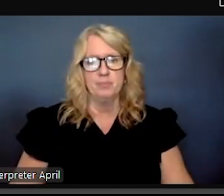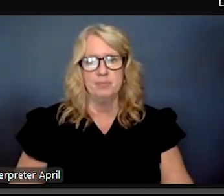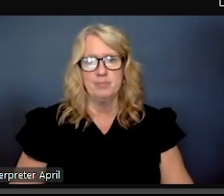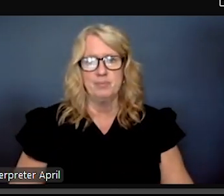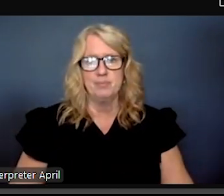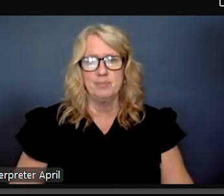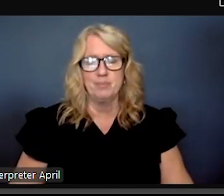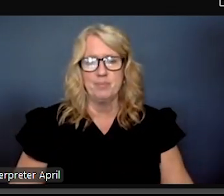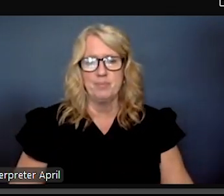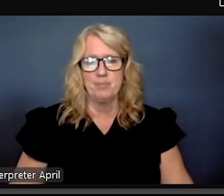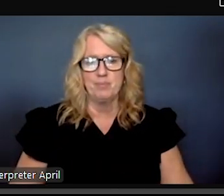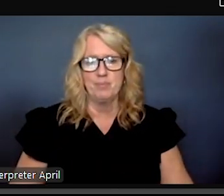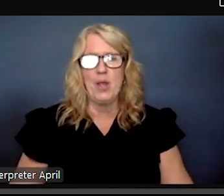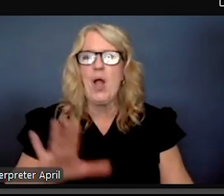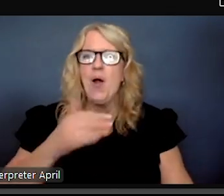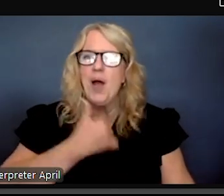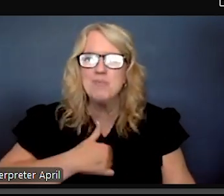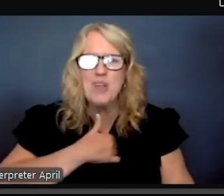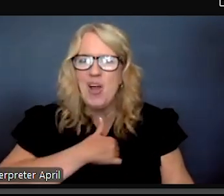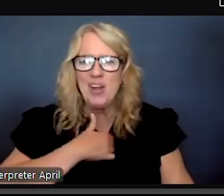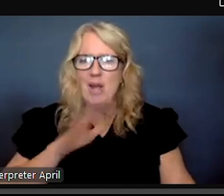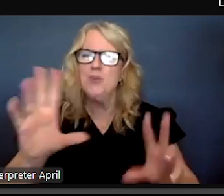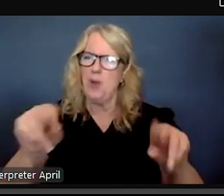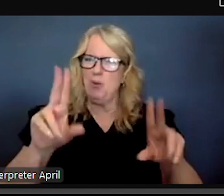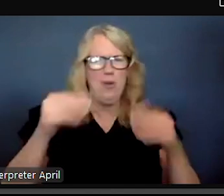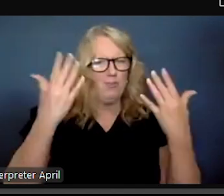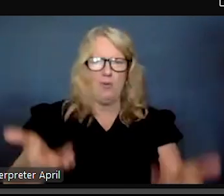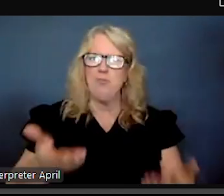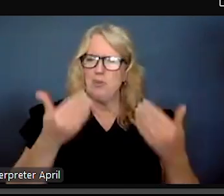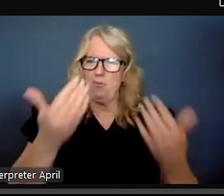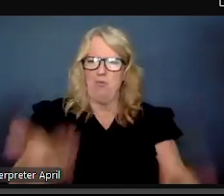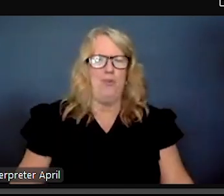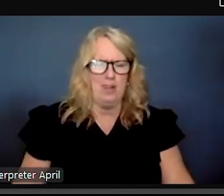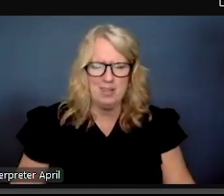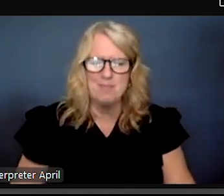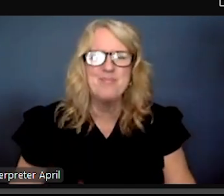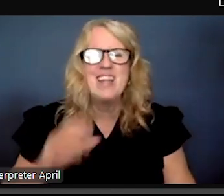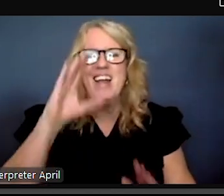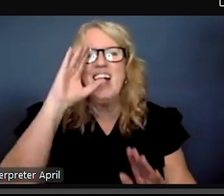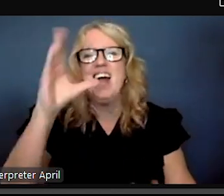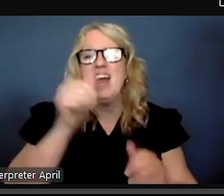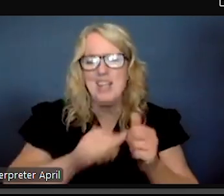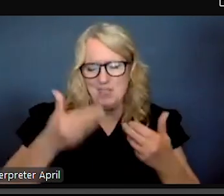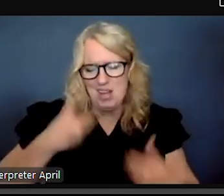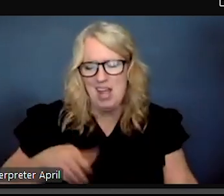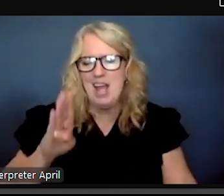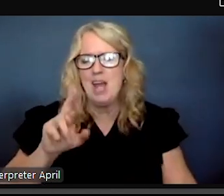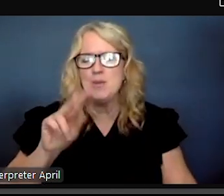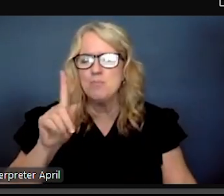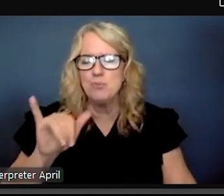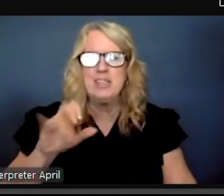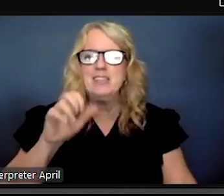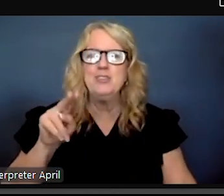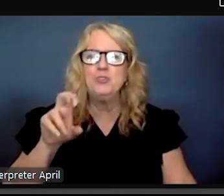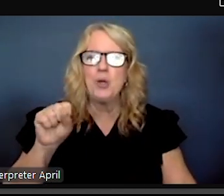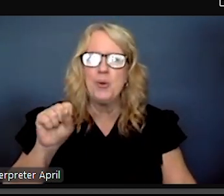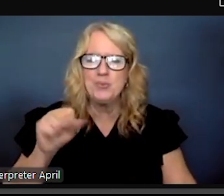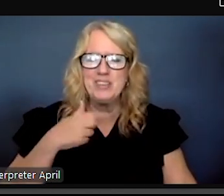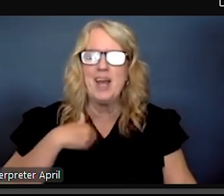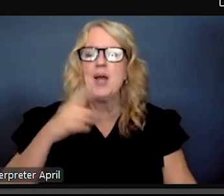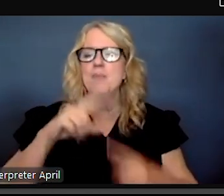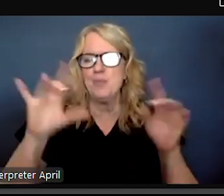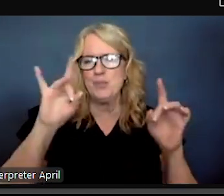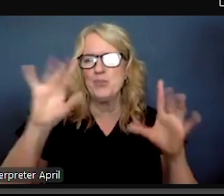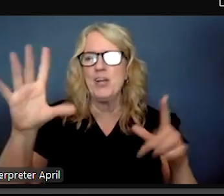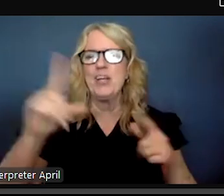So I can take that. Oh, sorry. No, go for it. Go for it, please. Hi, everybody. My name is Brittany Jones. I'm the